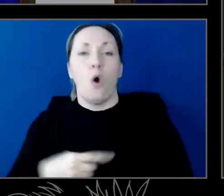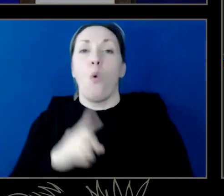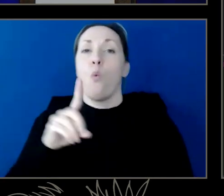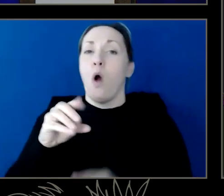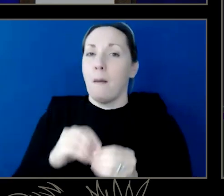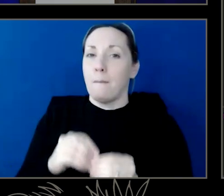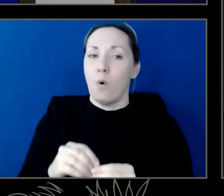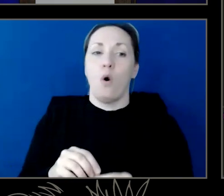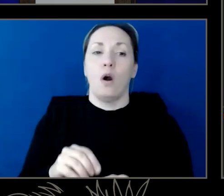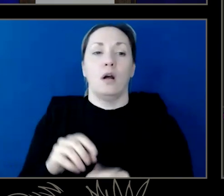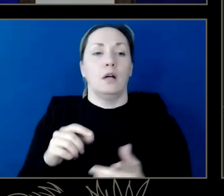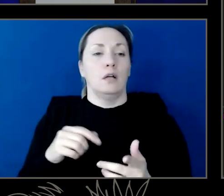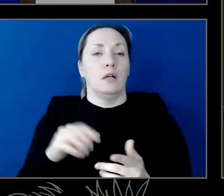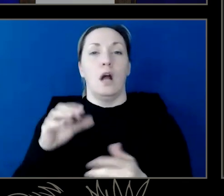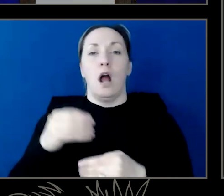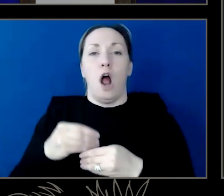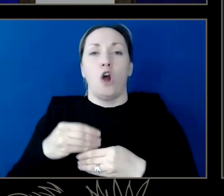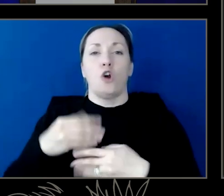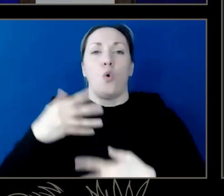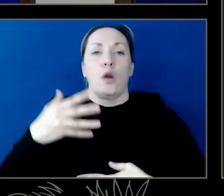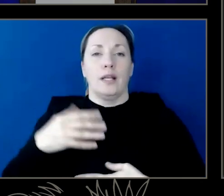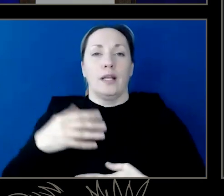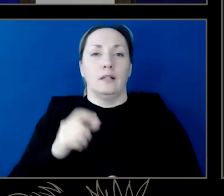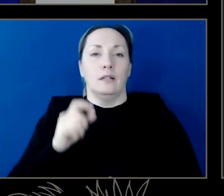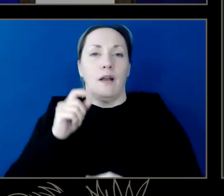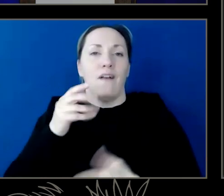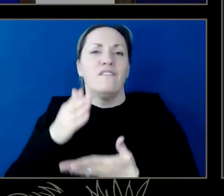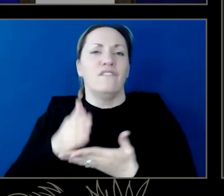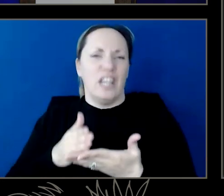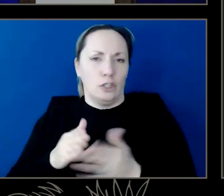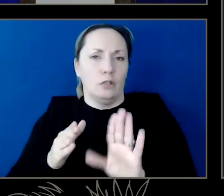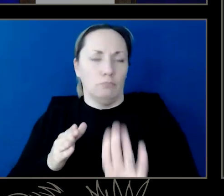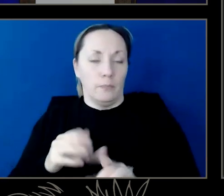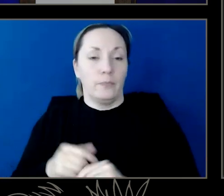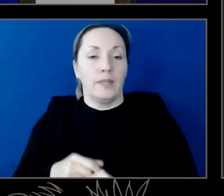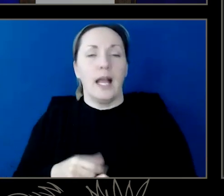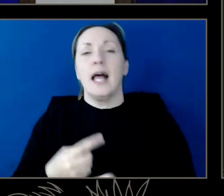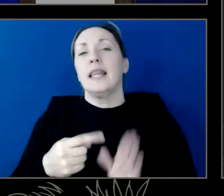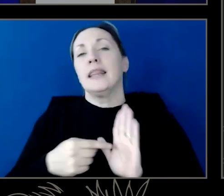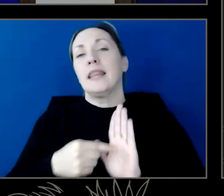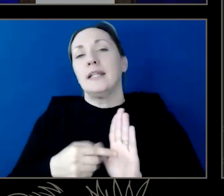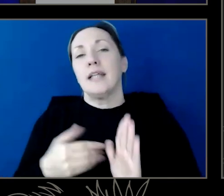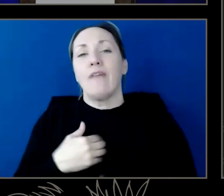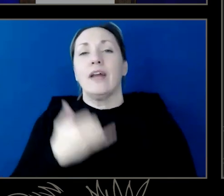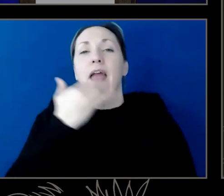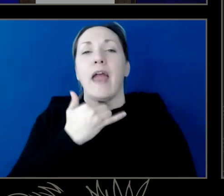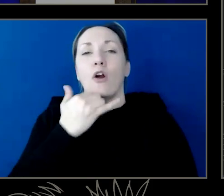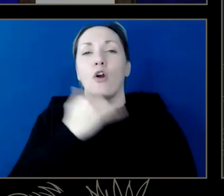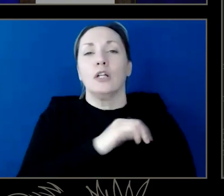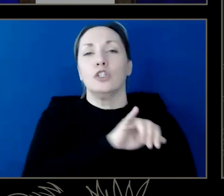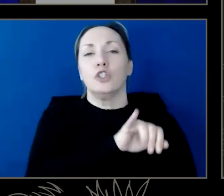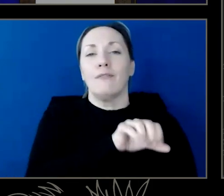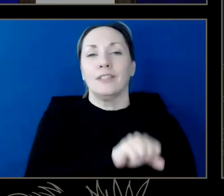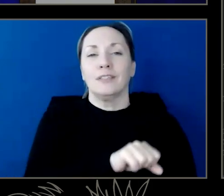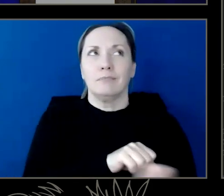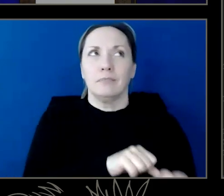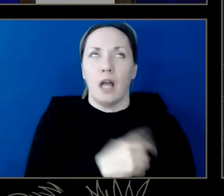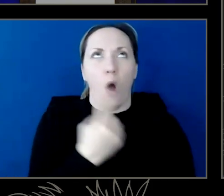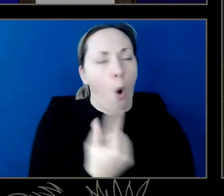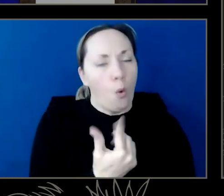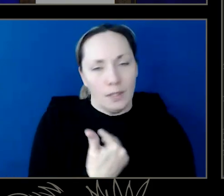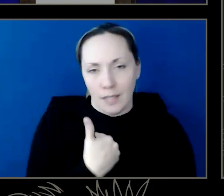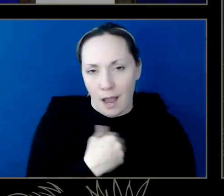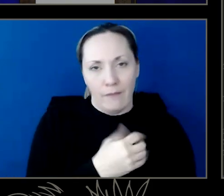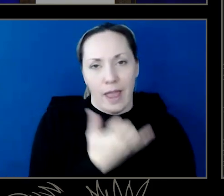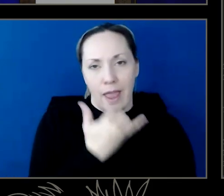accordion feature before we move on. So let's say I had an error in my JavaScript, and honestly, when do I never have an error in my